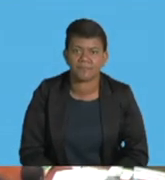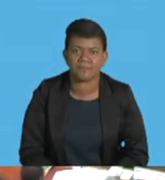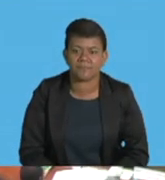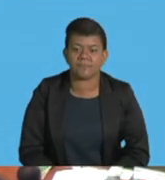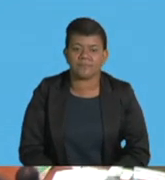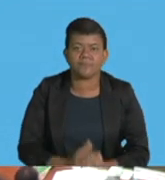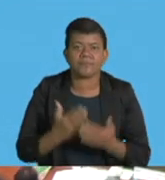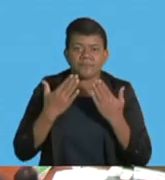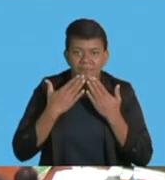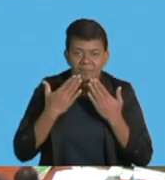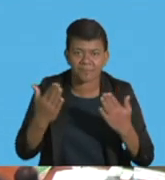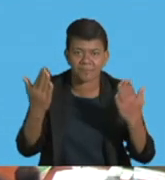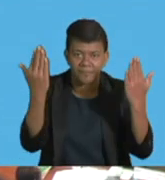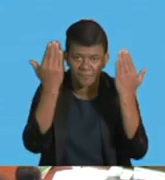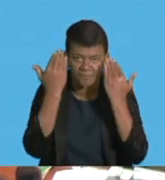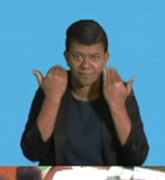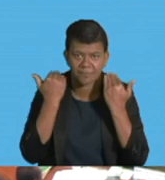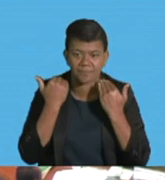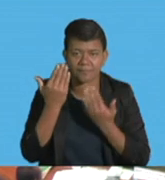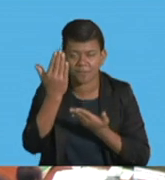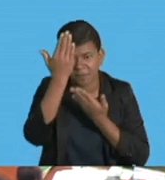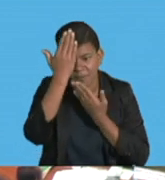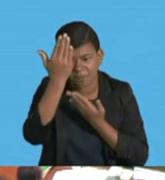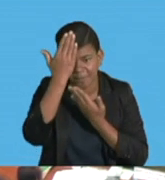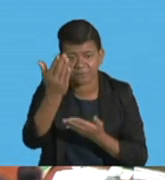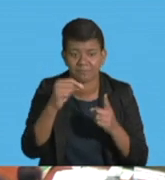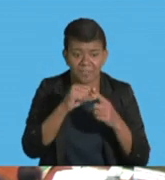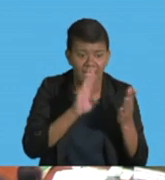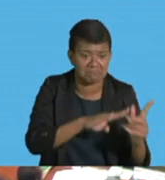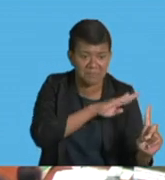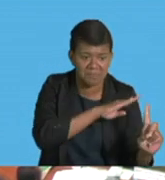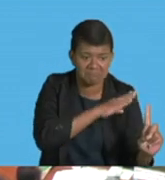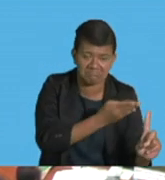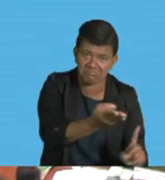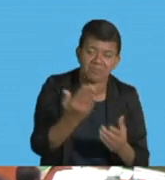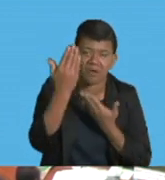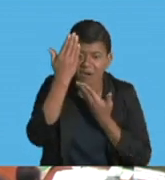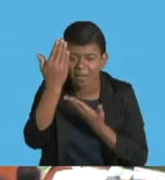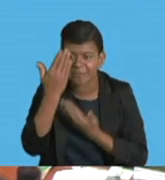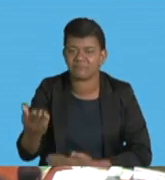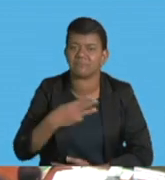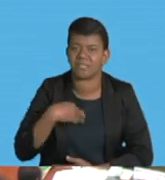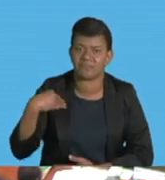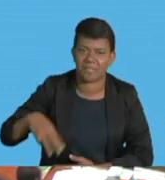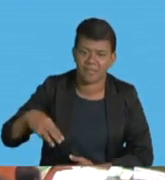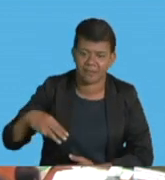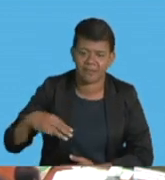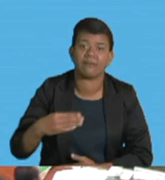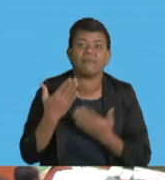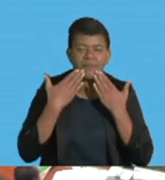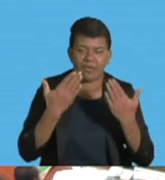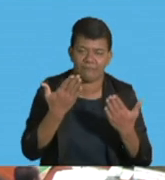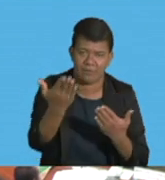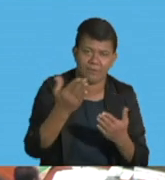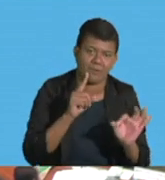Thank you, Mr. Speaker, sir, Honourable Prime Minister and Honourable Members of Parliament. I thank the Honourable Member for this question. It's a very important question,